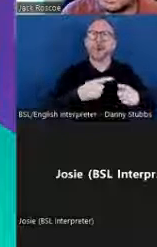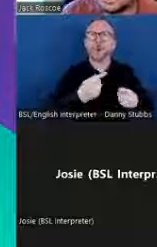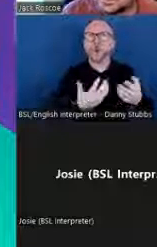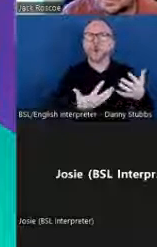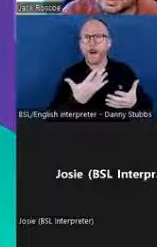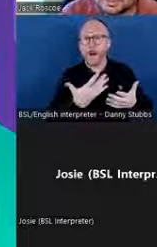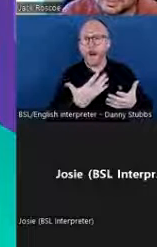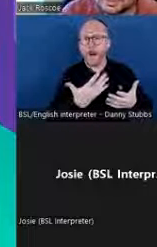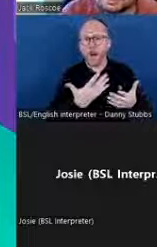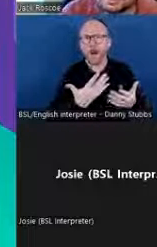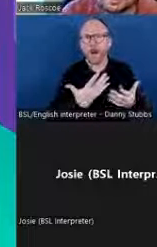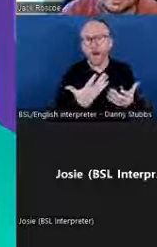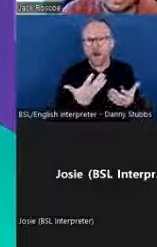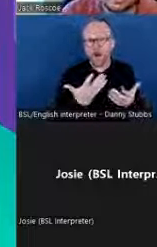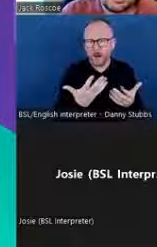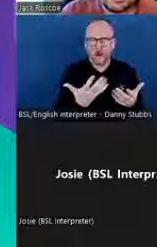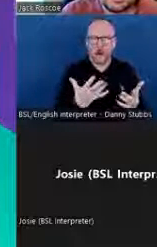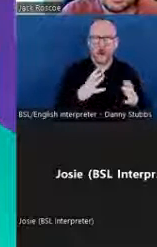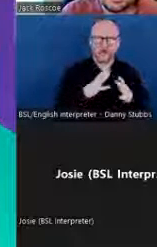been available to the organisers.